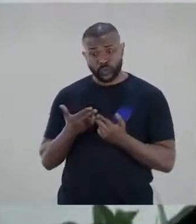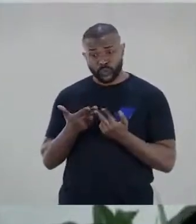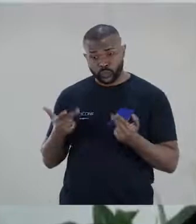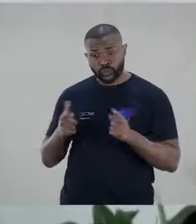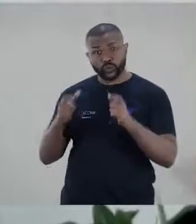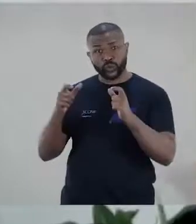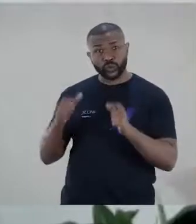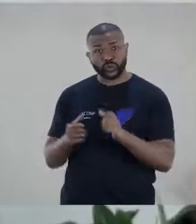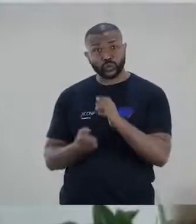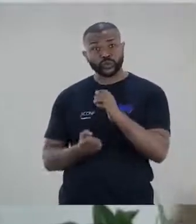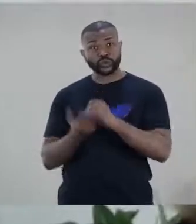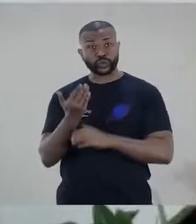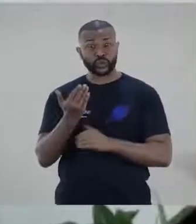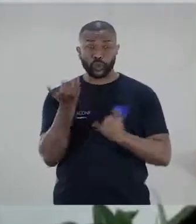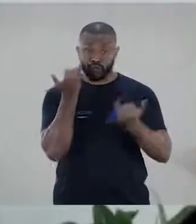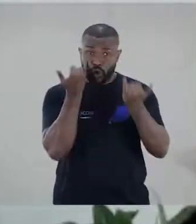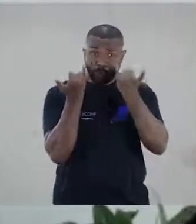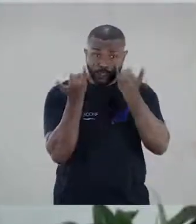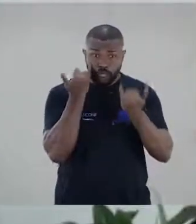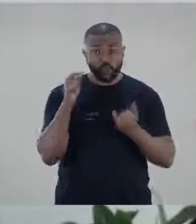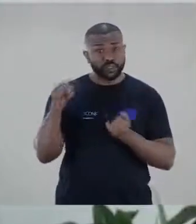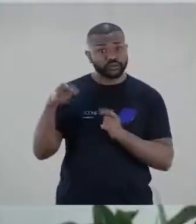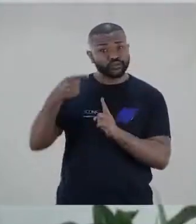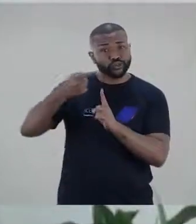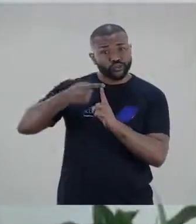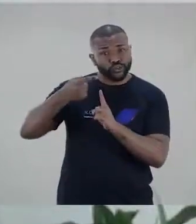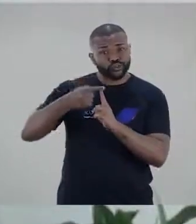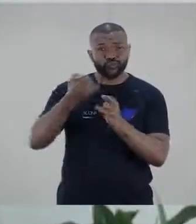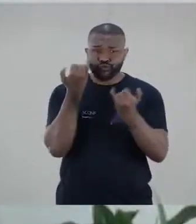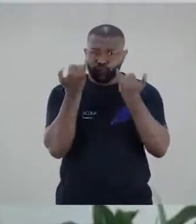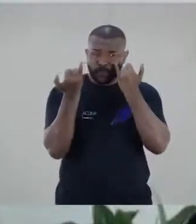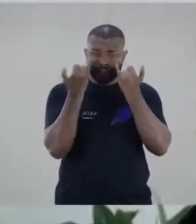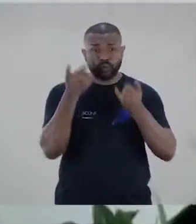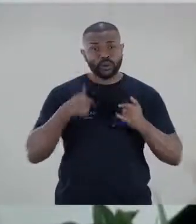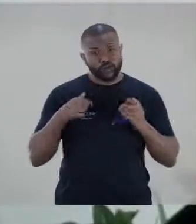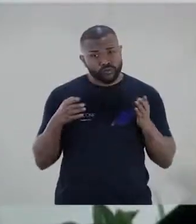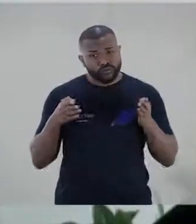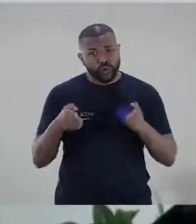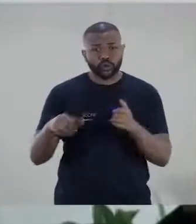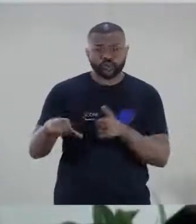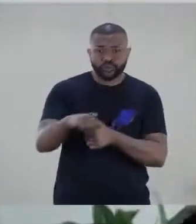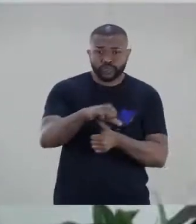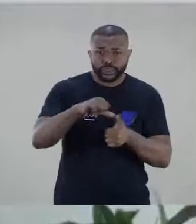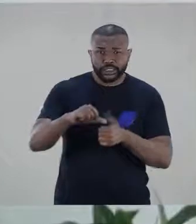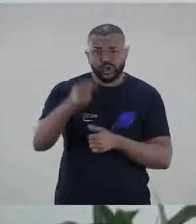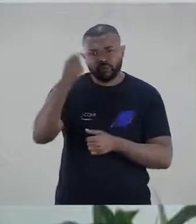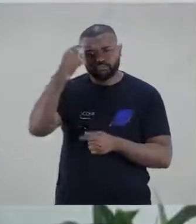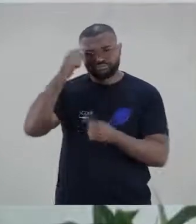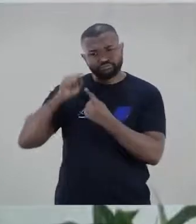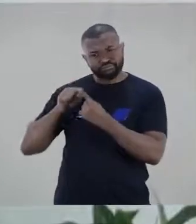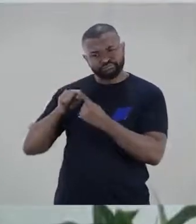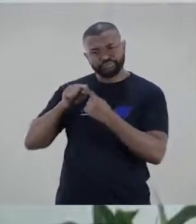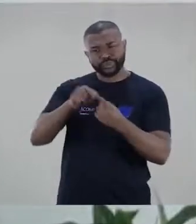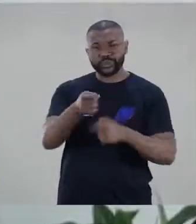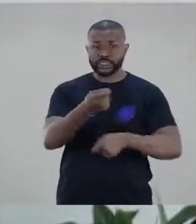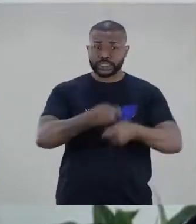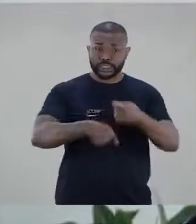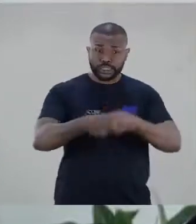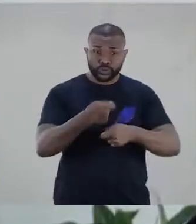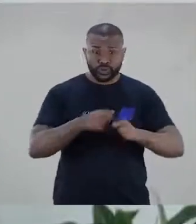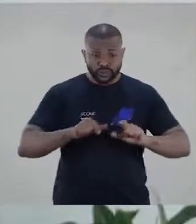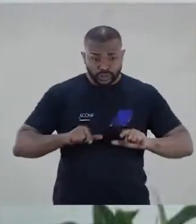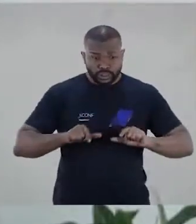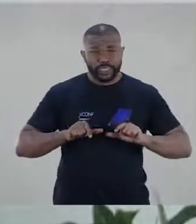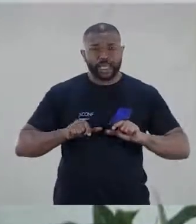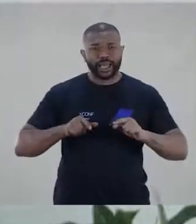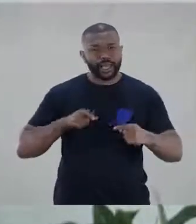Let me just focus on the transformation or the business logic, take all of the rest of the friction away from me. So that requires a very